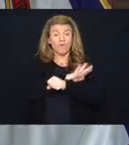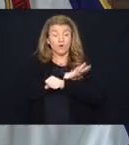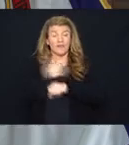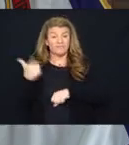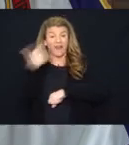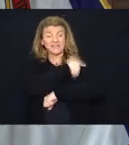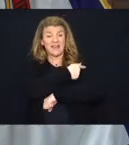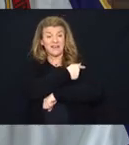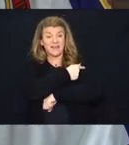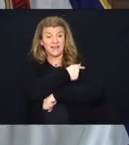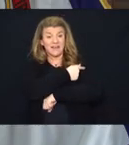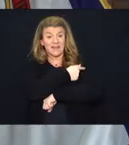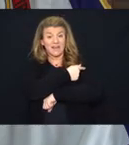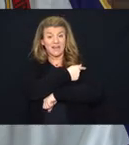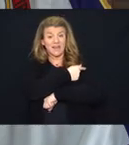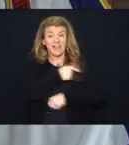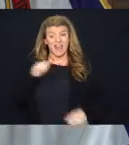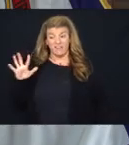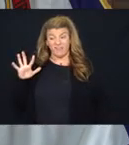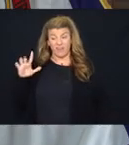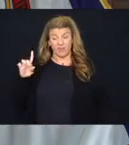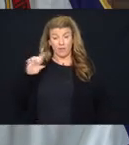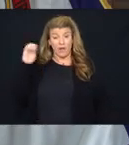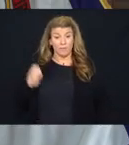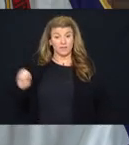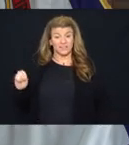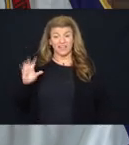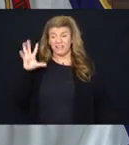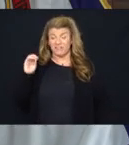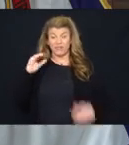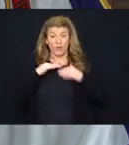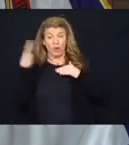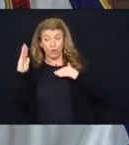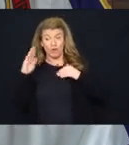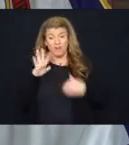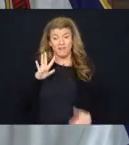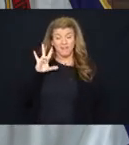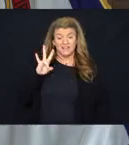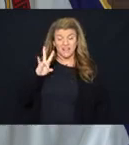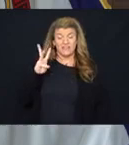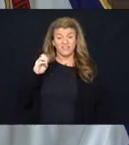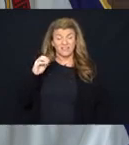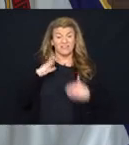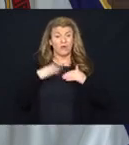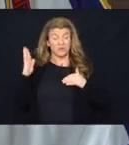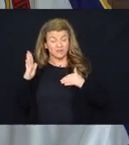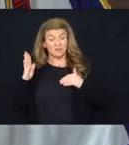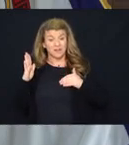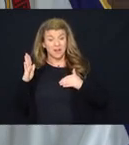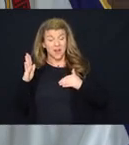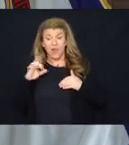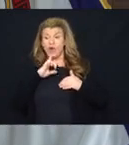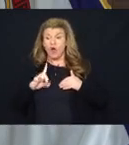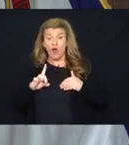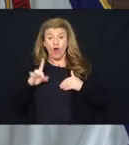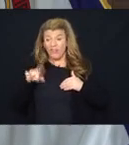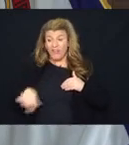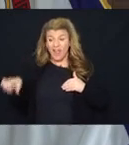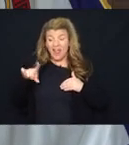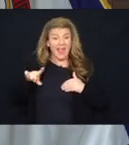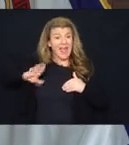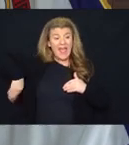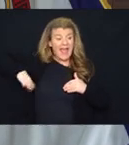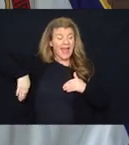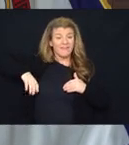vaccinated, and 51% of the 50 and olders and 57% of the 65 and older are all that have gotten their